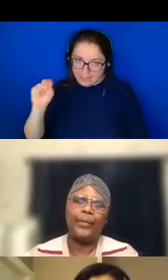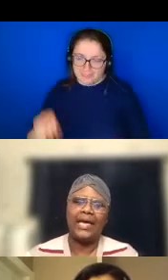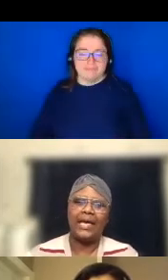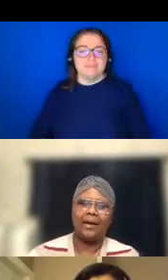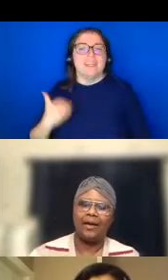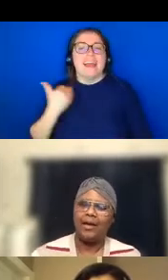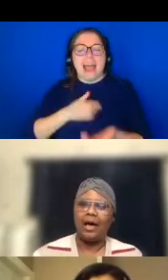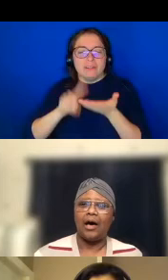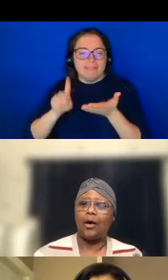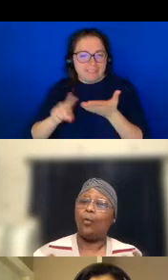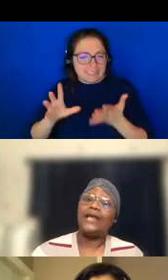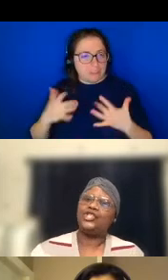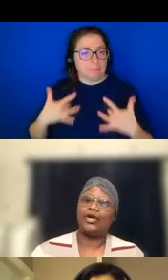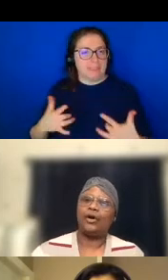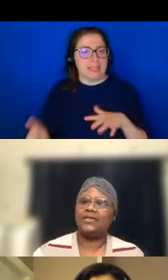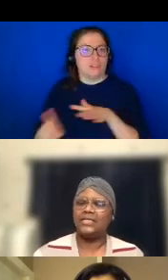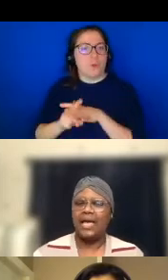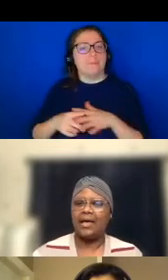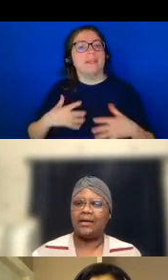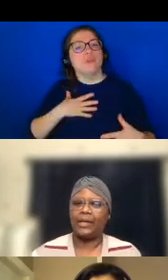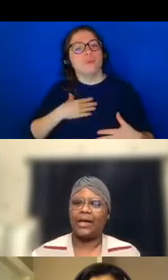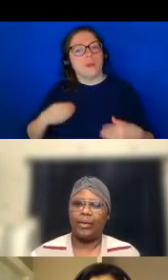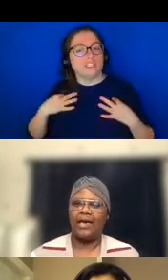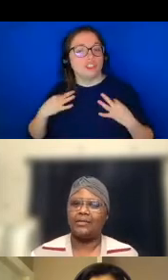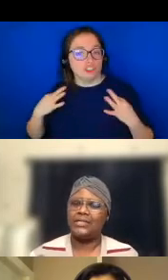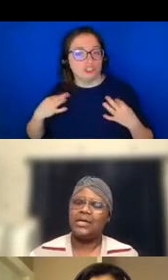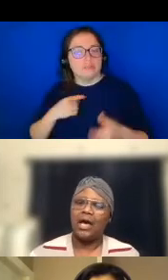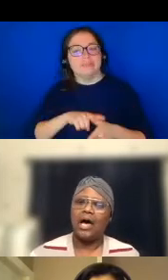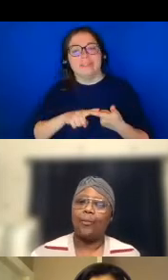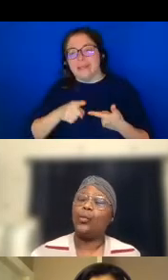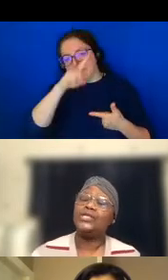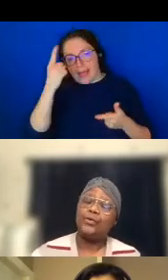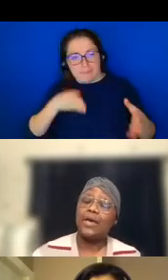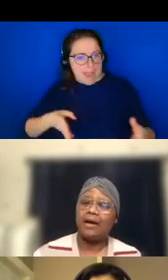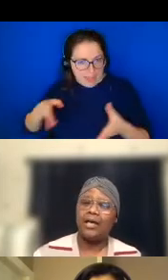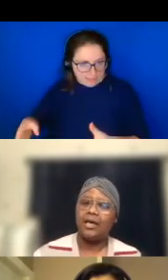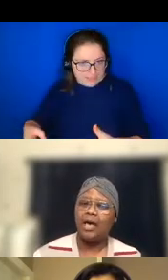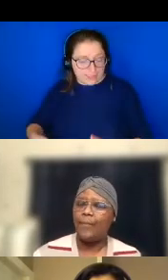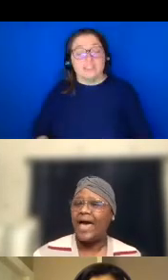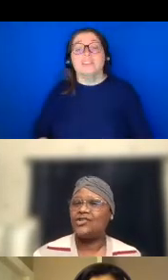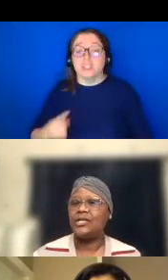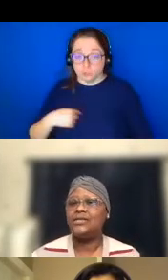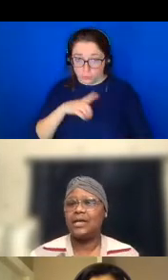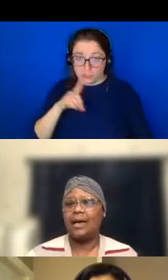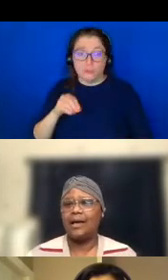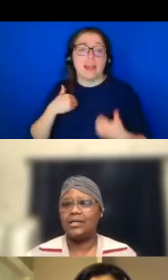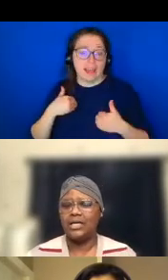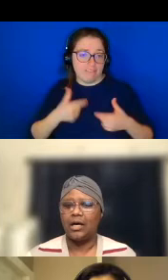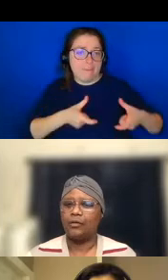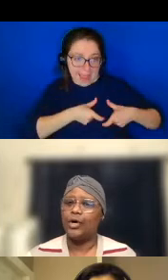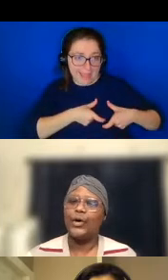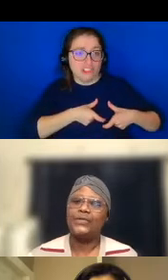up in white shirts and black pants. We do carry badges